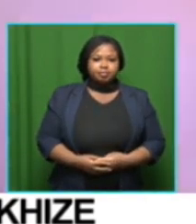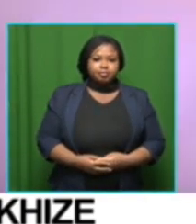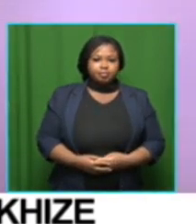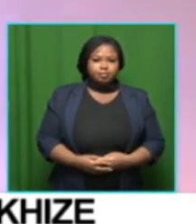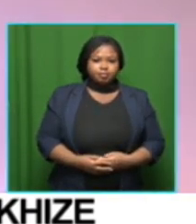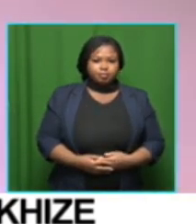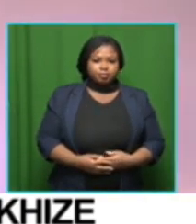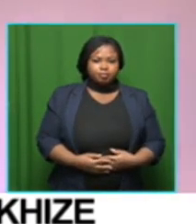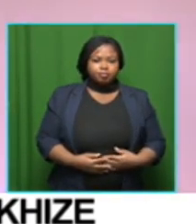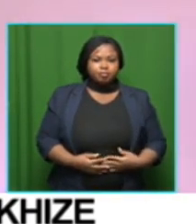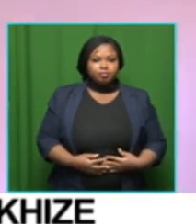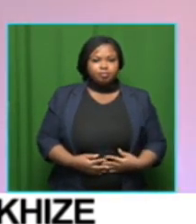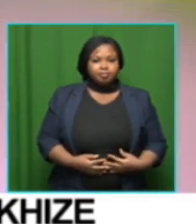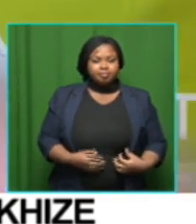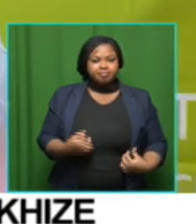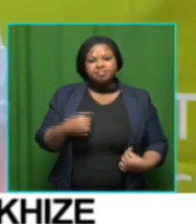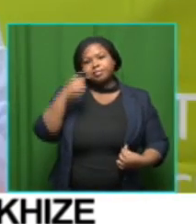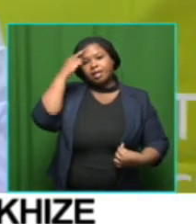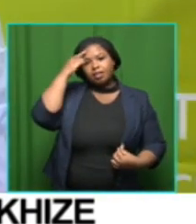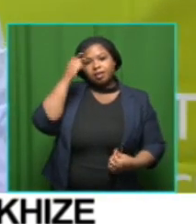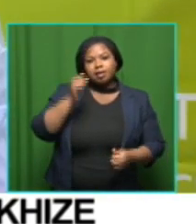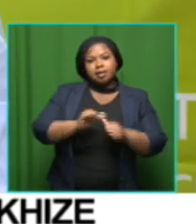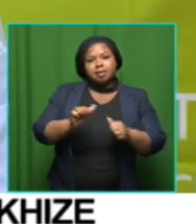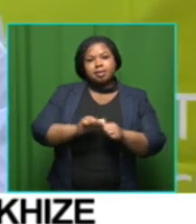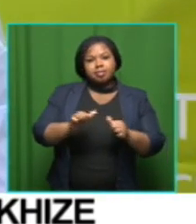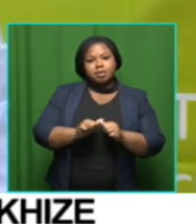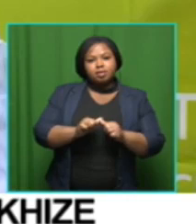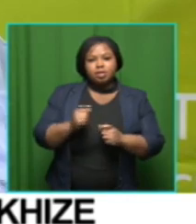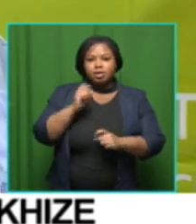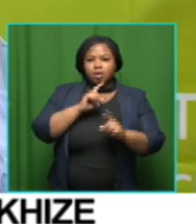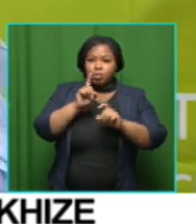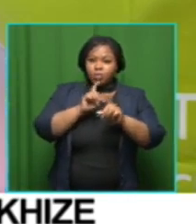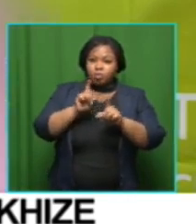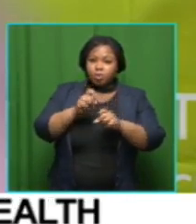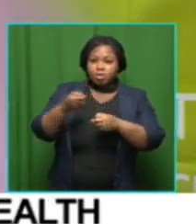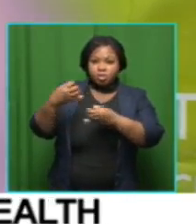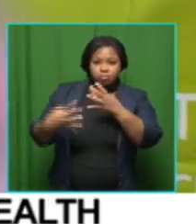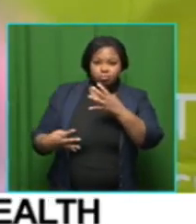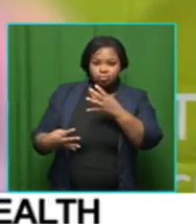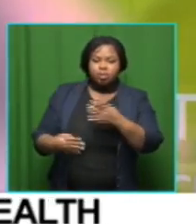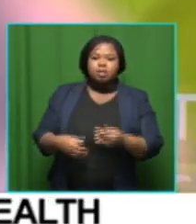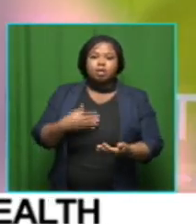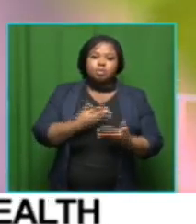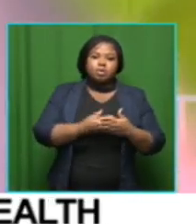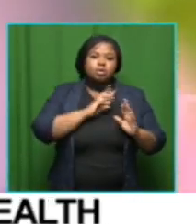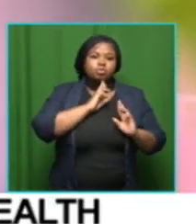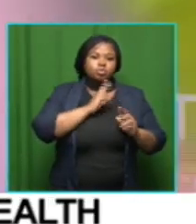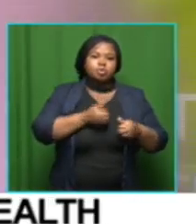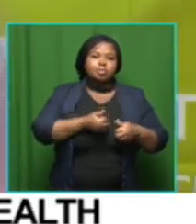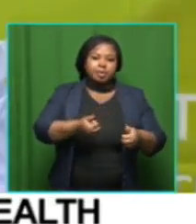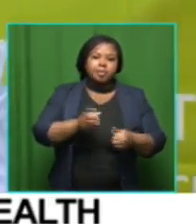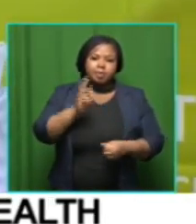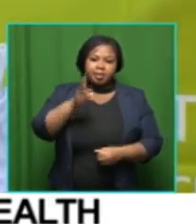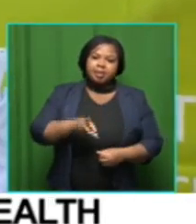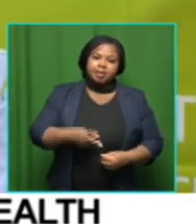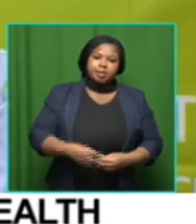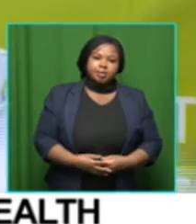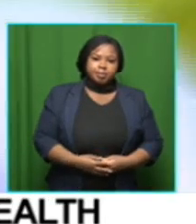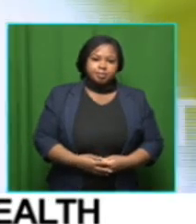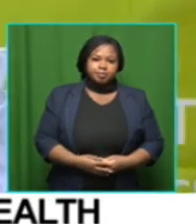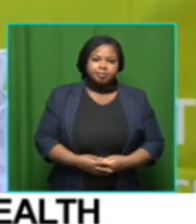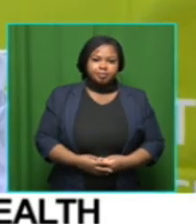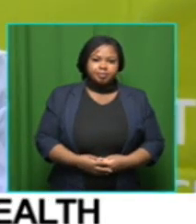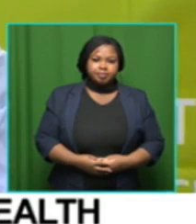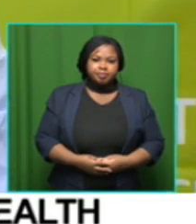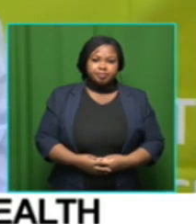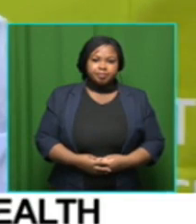So I think let's take the rounds of questions, and then whoever is going to answer those specific questions will come to the podium at that